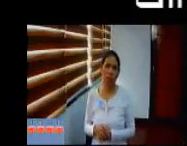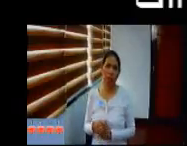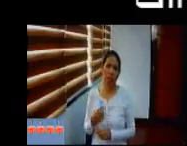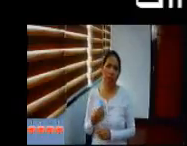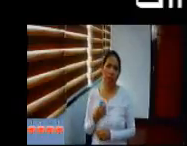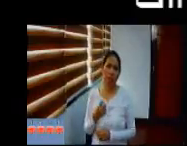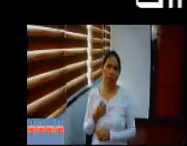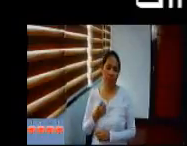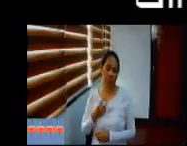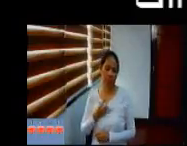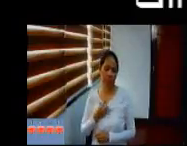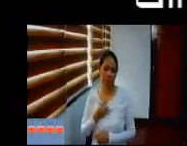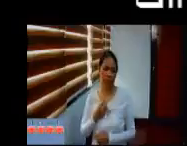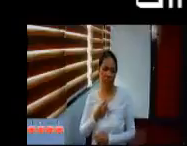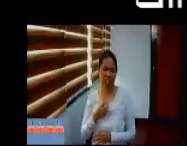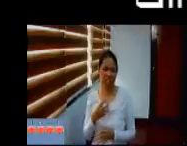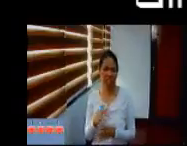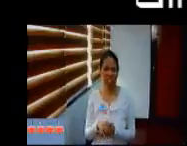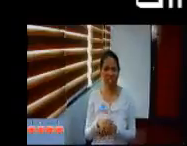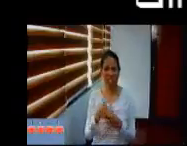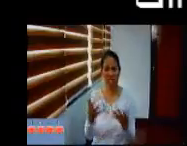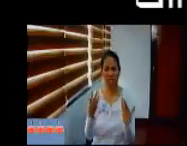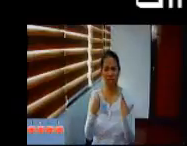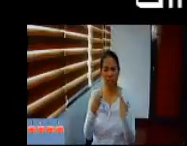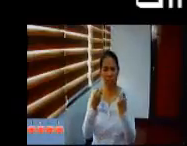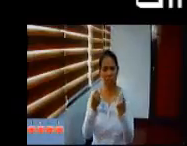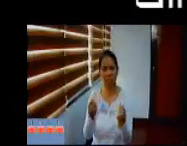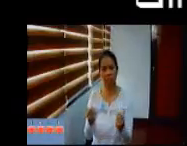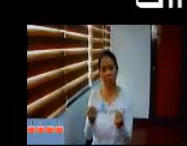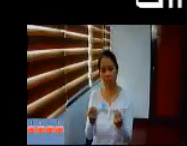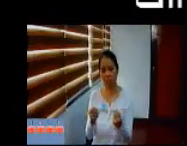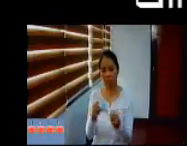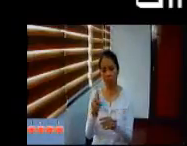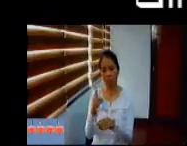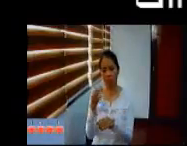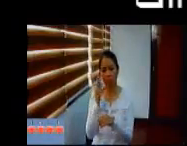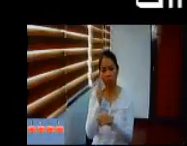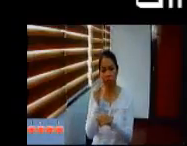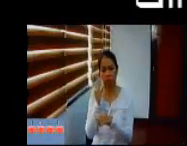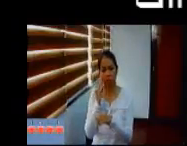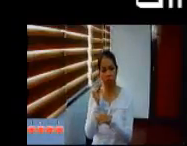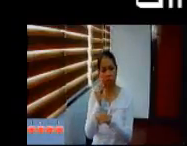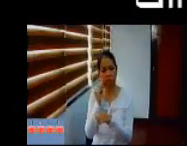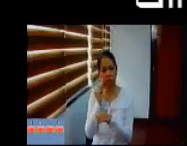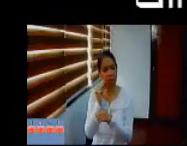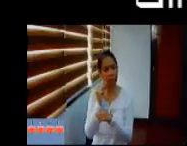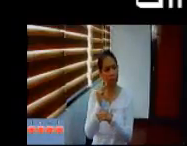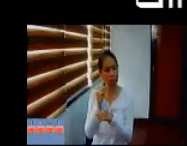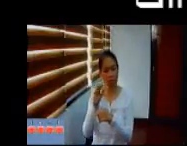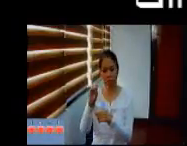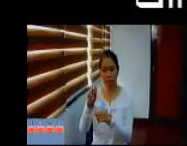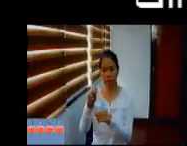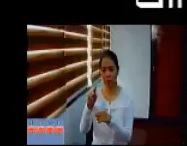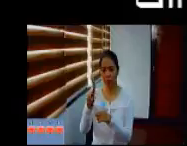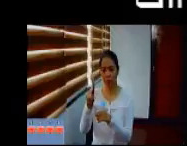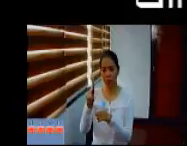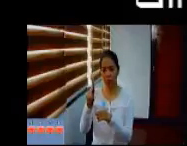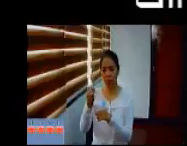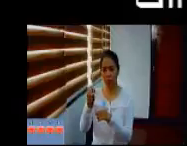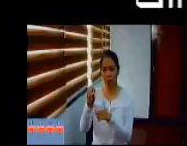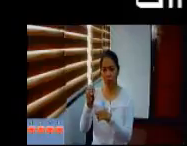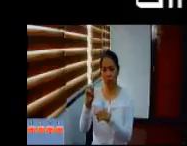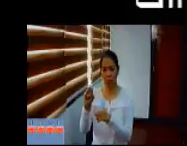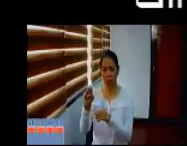this kind of an intensity is just like what we had experienced in Ondoy, when you have that